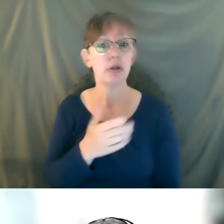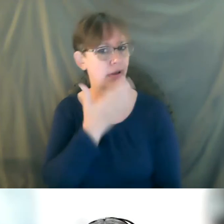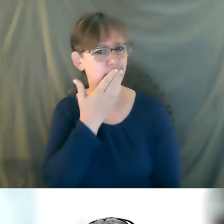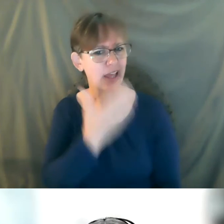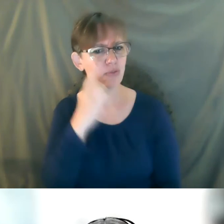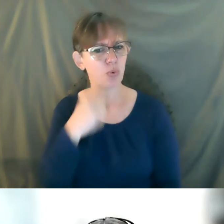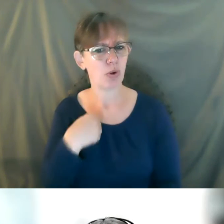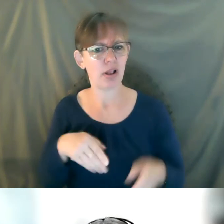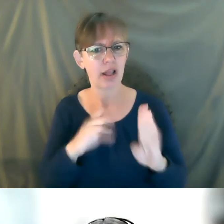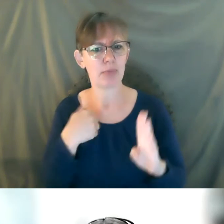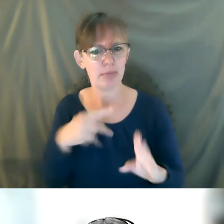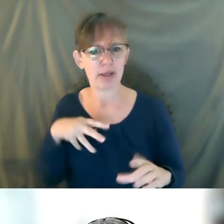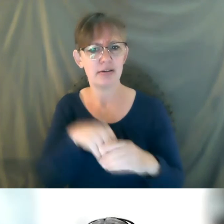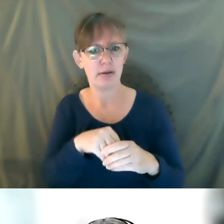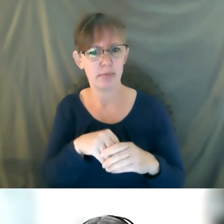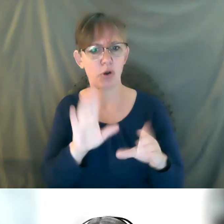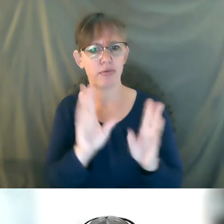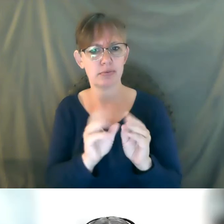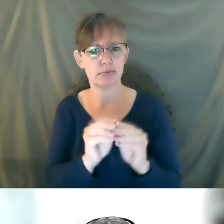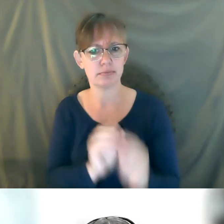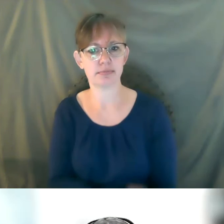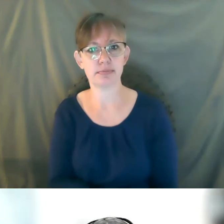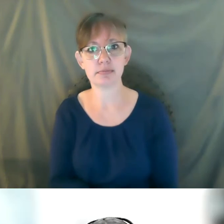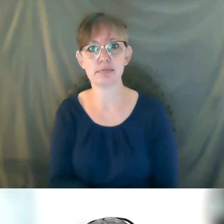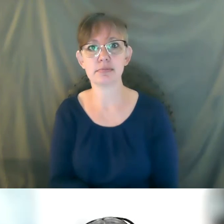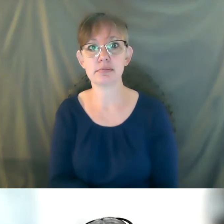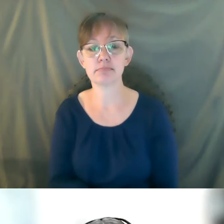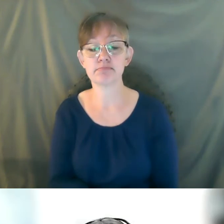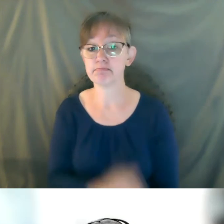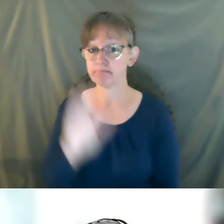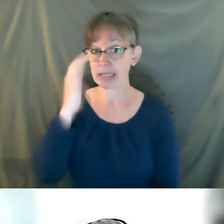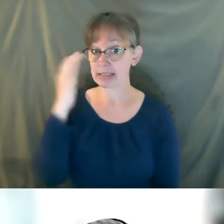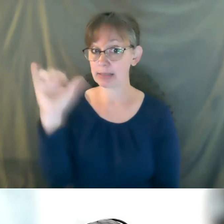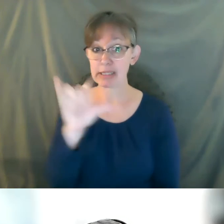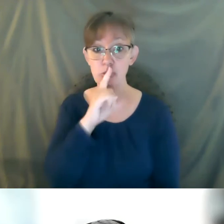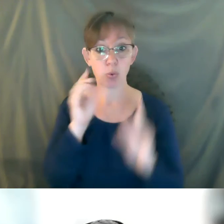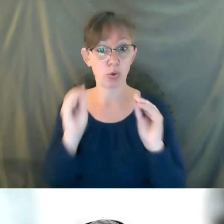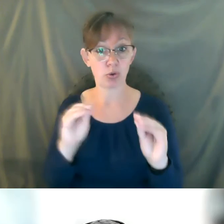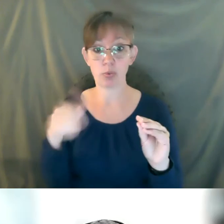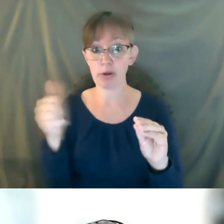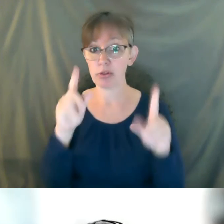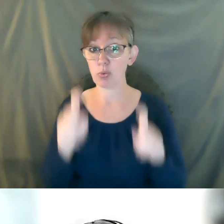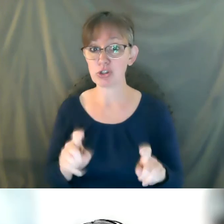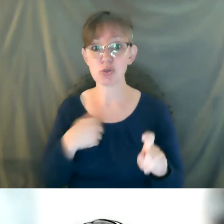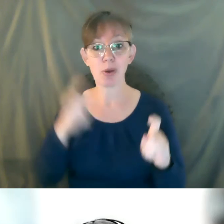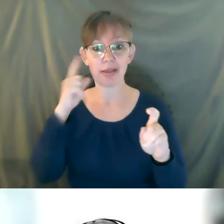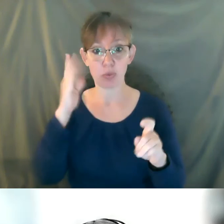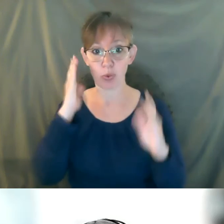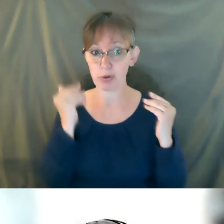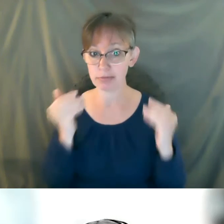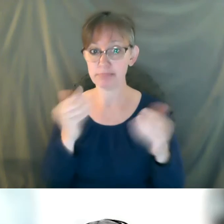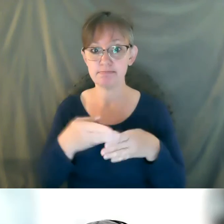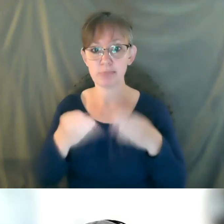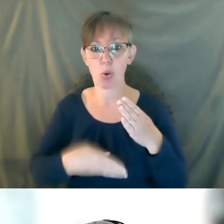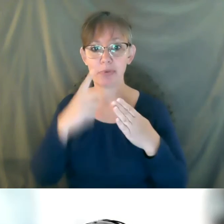of this. Absolutely. Doesn't look like we're getting any more questions, so I think we can probably wrap up for